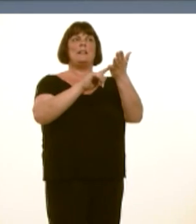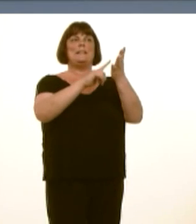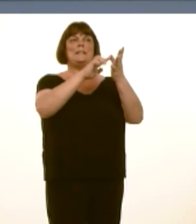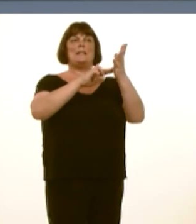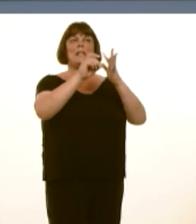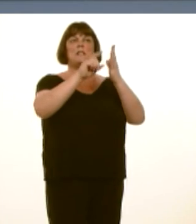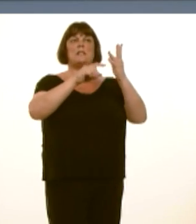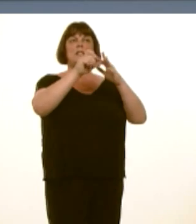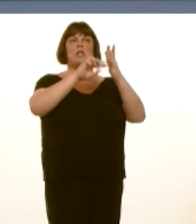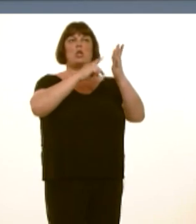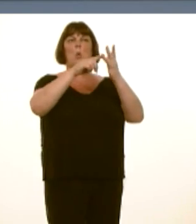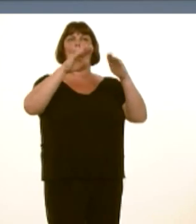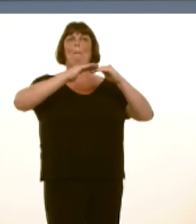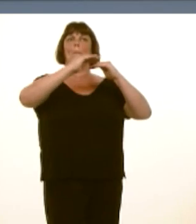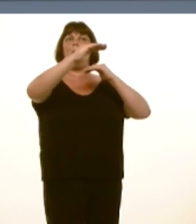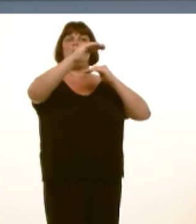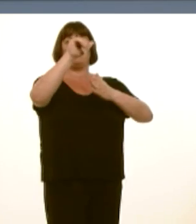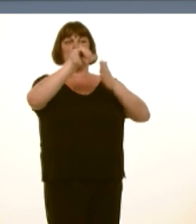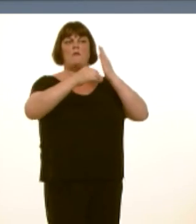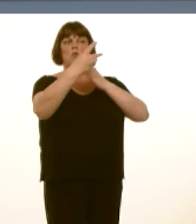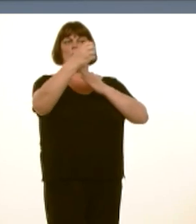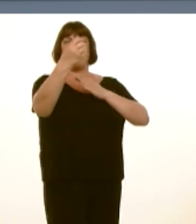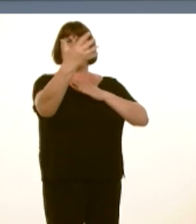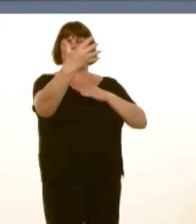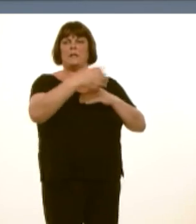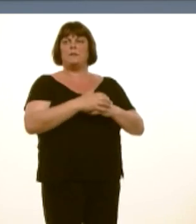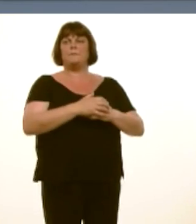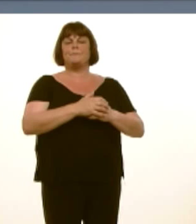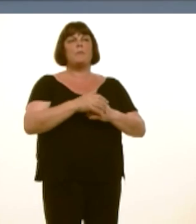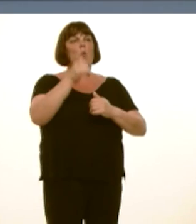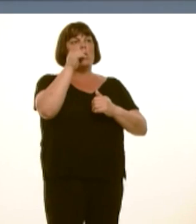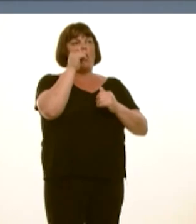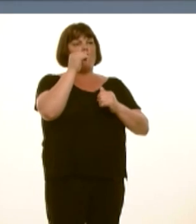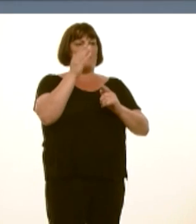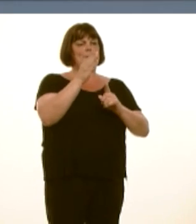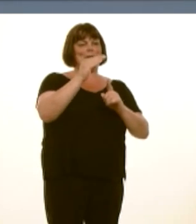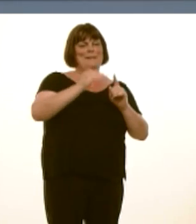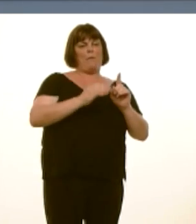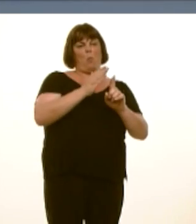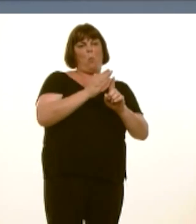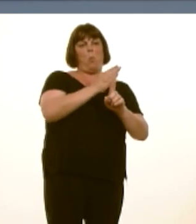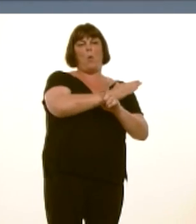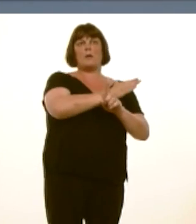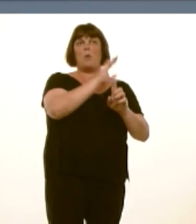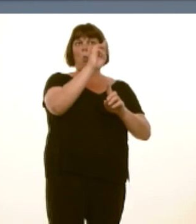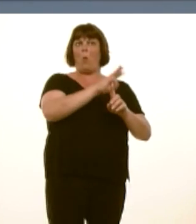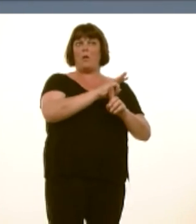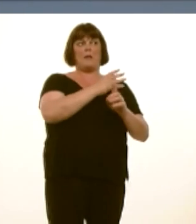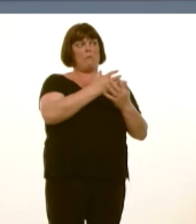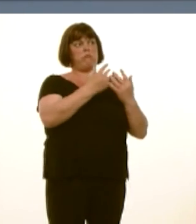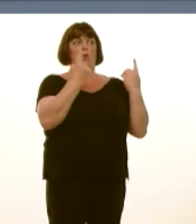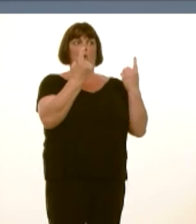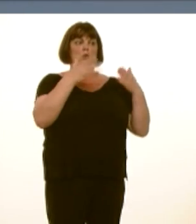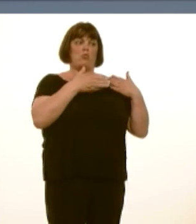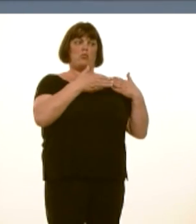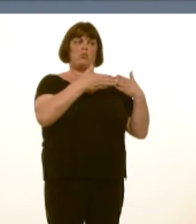from 2015. With ports in the south and west of Wales having already welcomed their first cruise ships of the year,